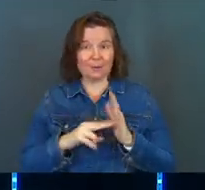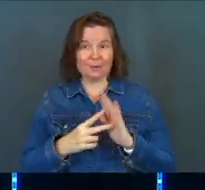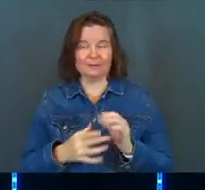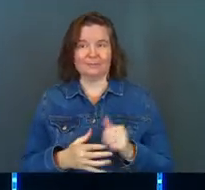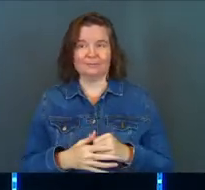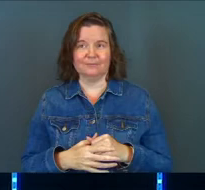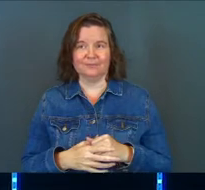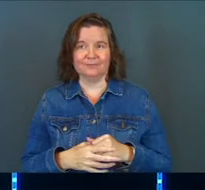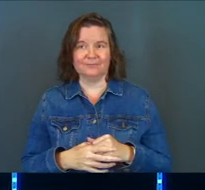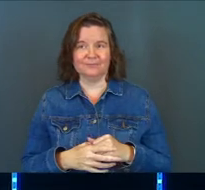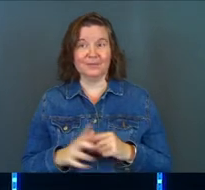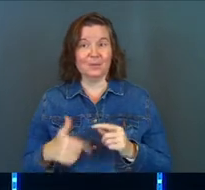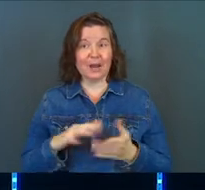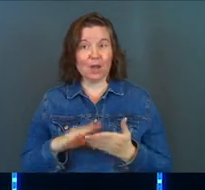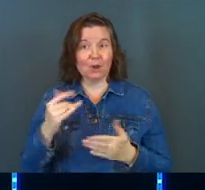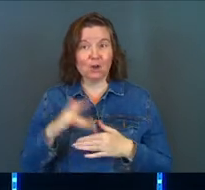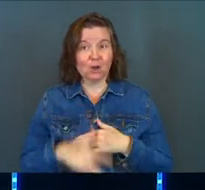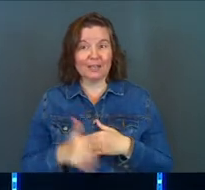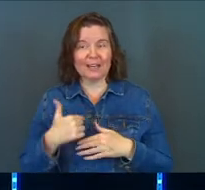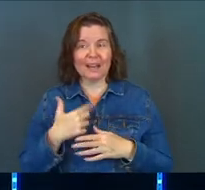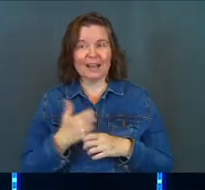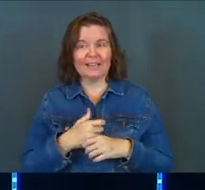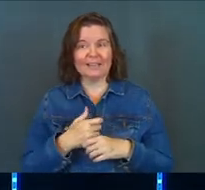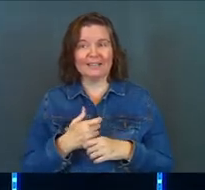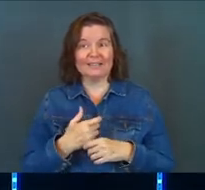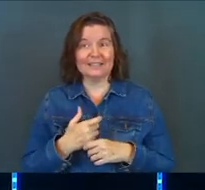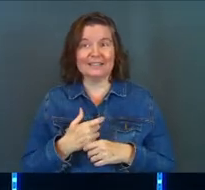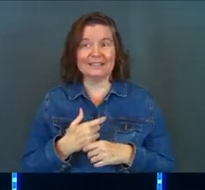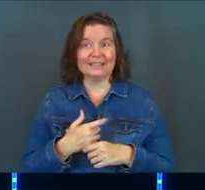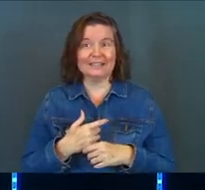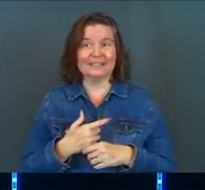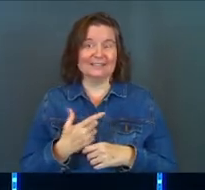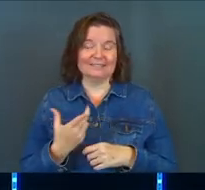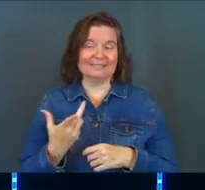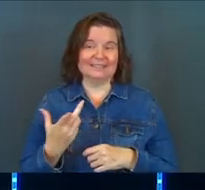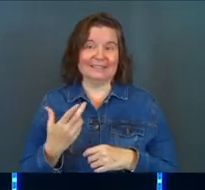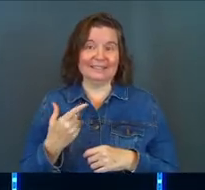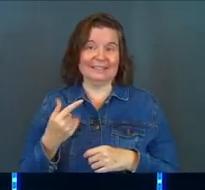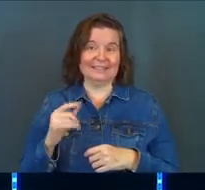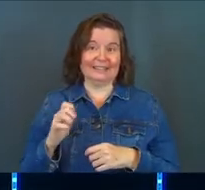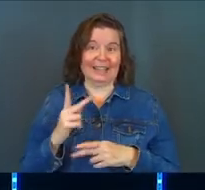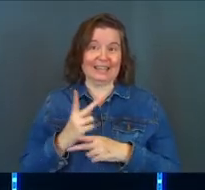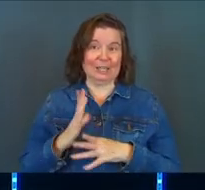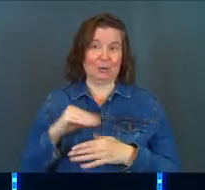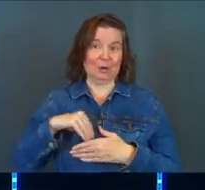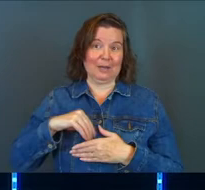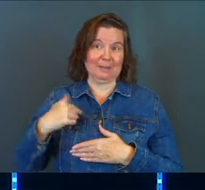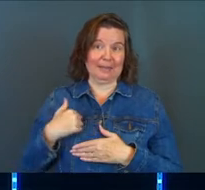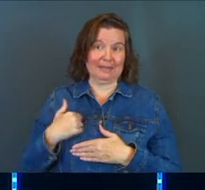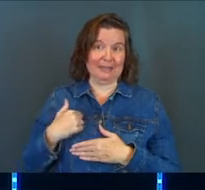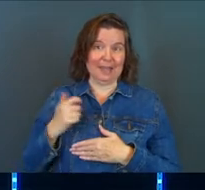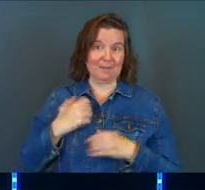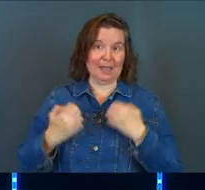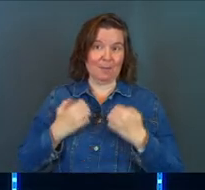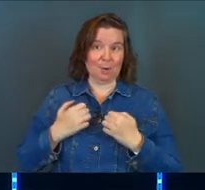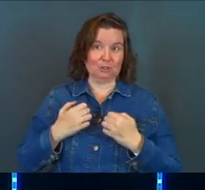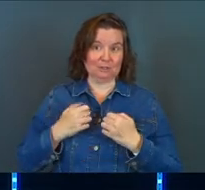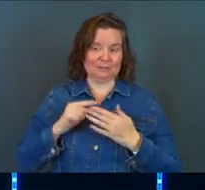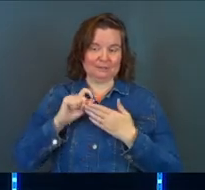mean? Like, what I learned early on is I got this little gatekeeper on my